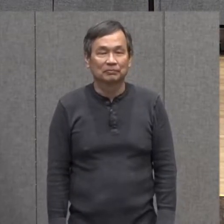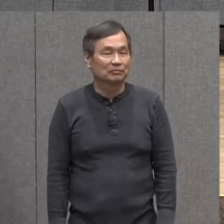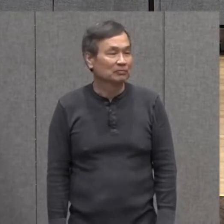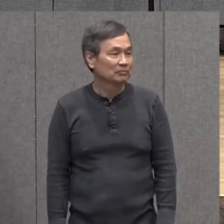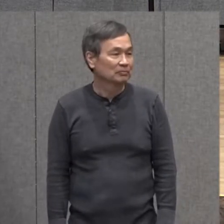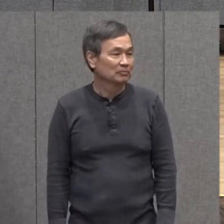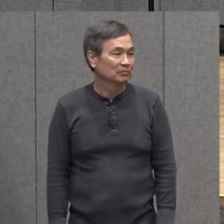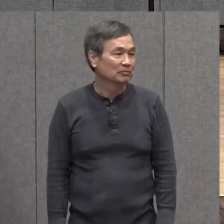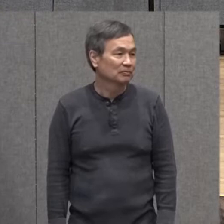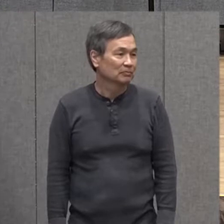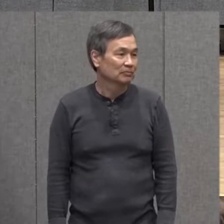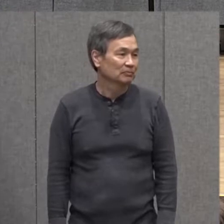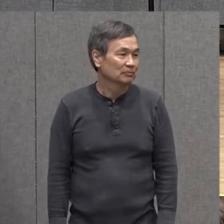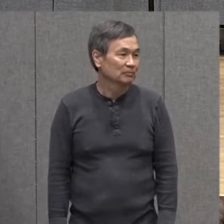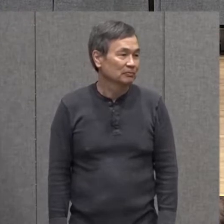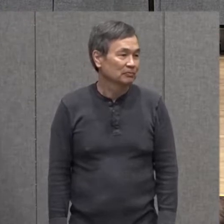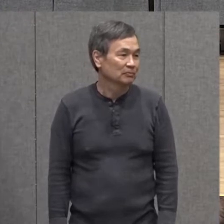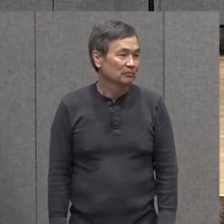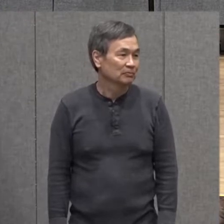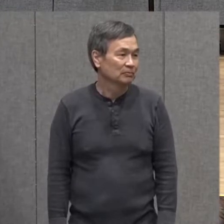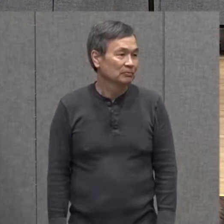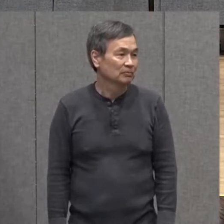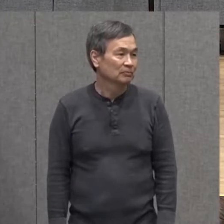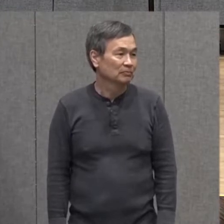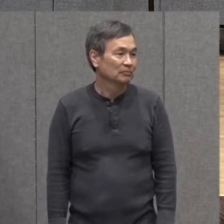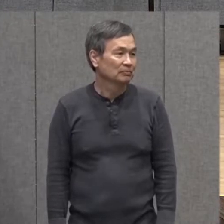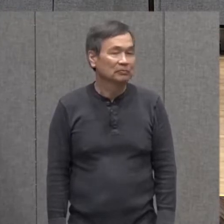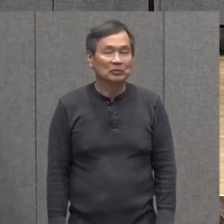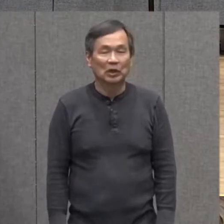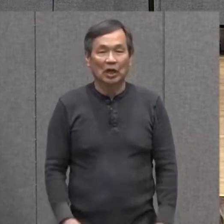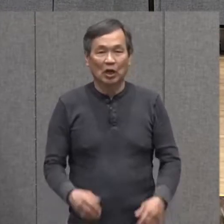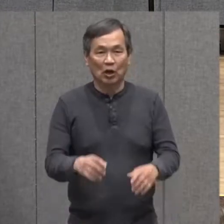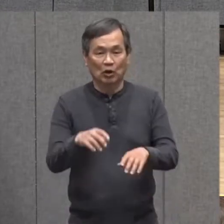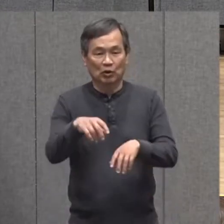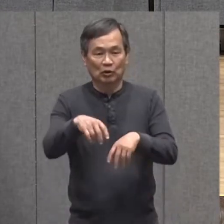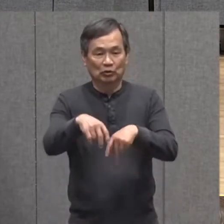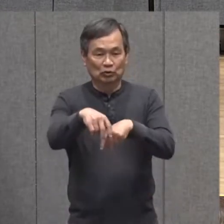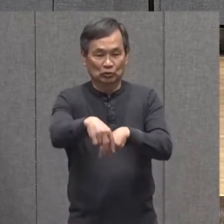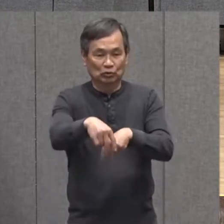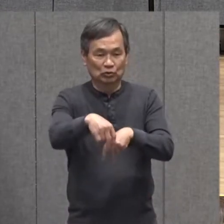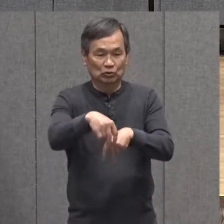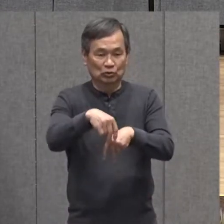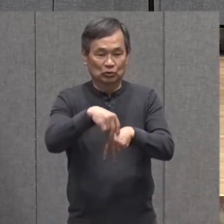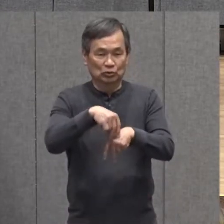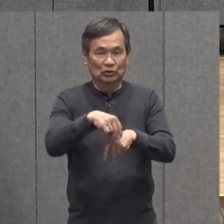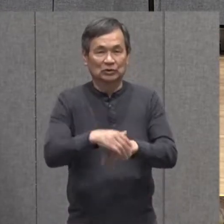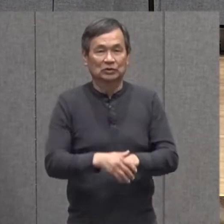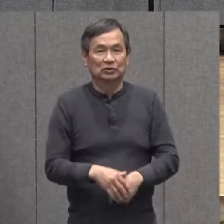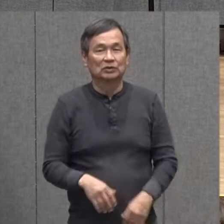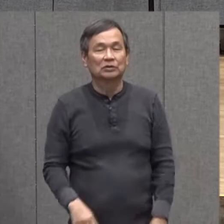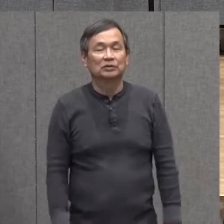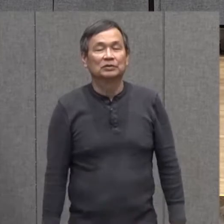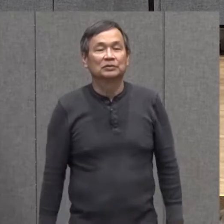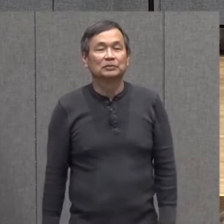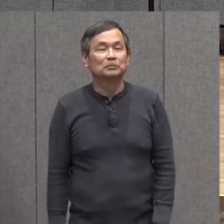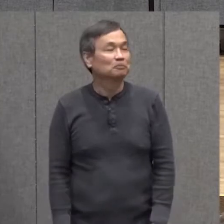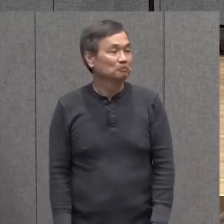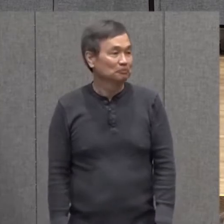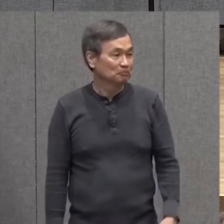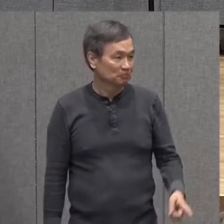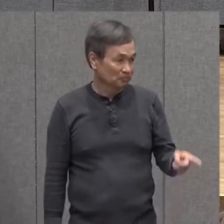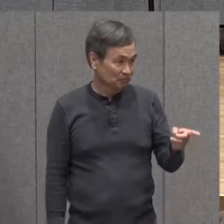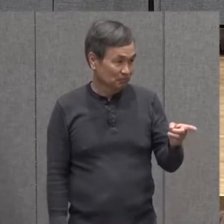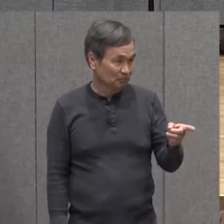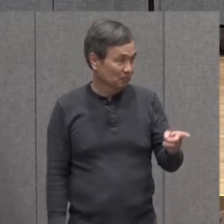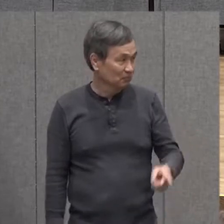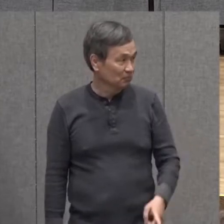Now what I want you guys to do is I want you to slowly walk your hands towards your feet.